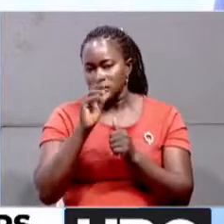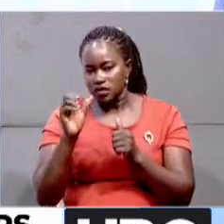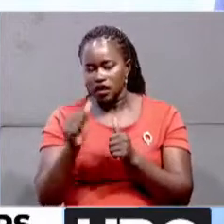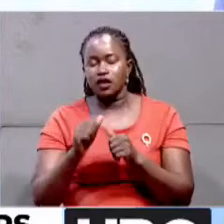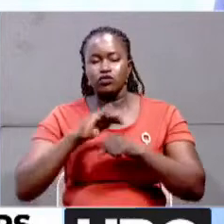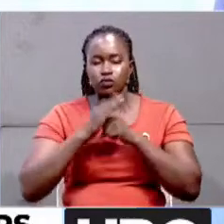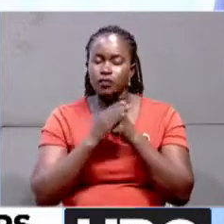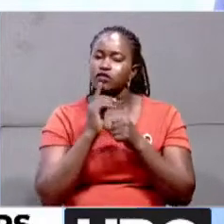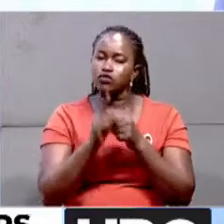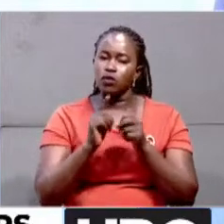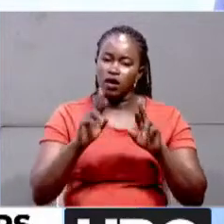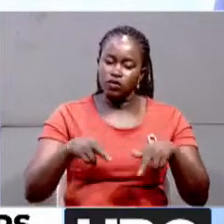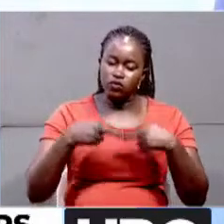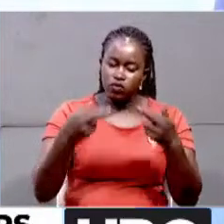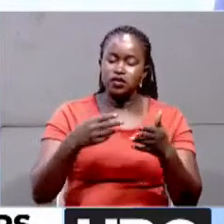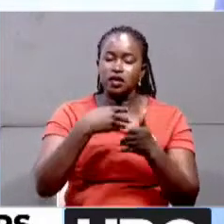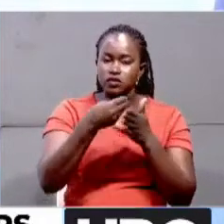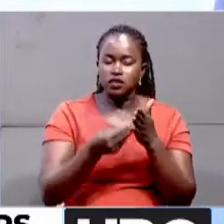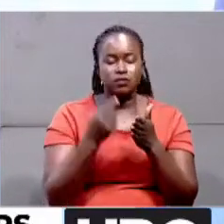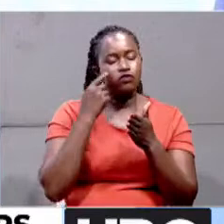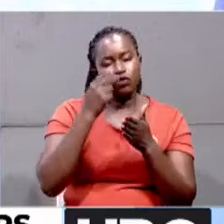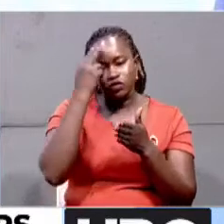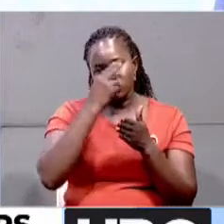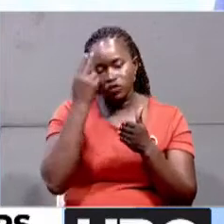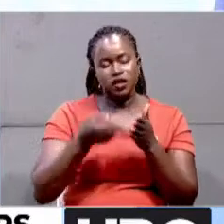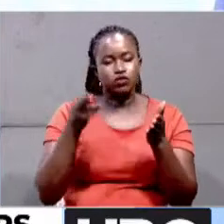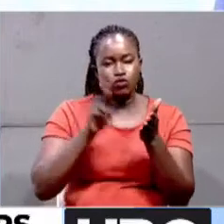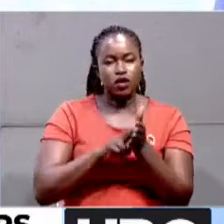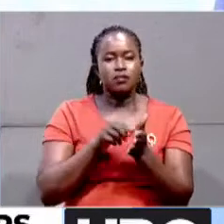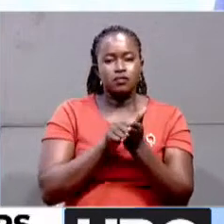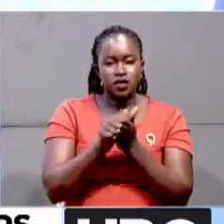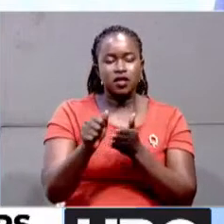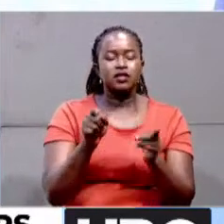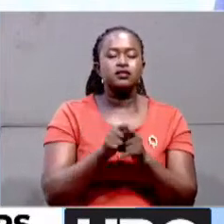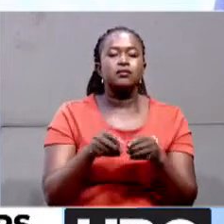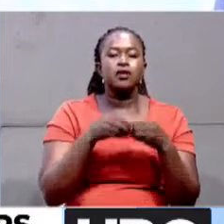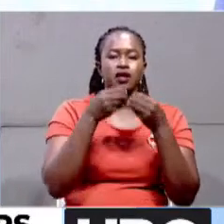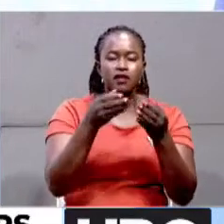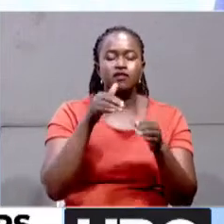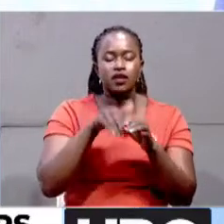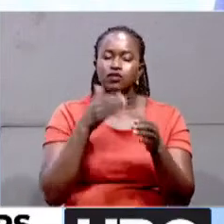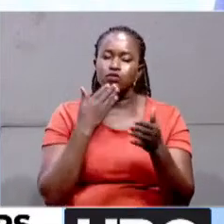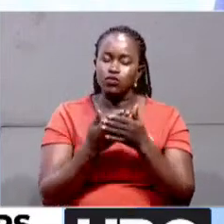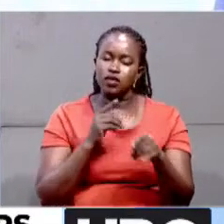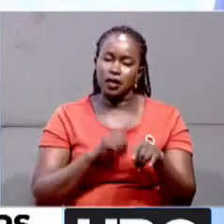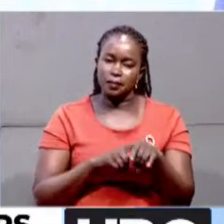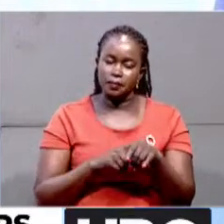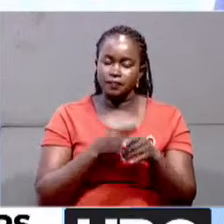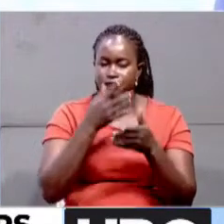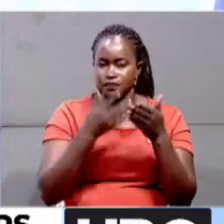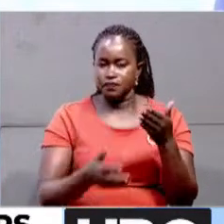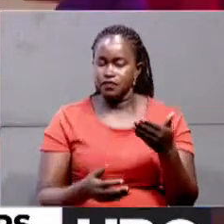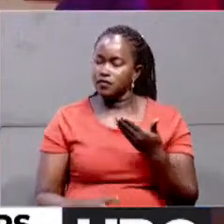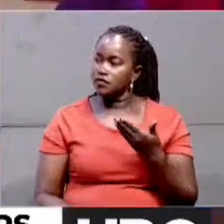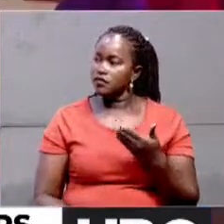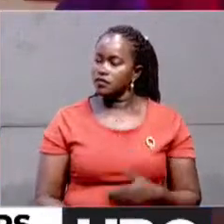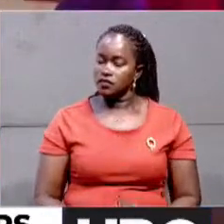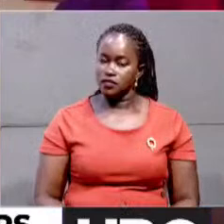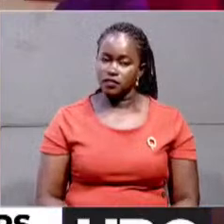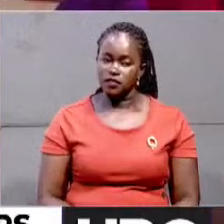ensure that the result slips of these learners are reprinted and issued in good time. Namfuka Varida reports.